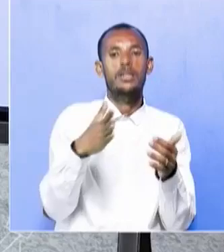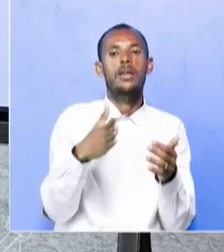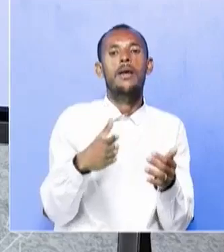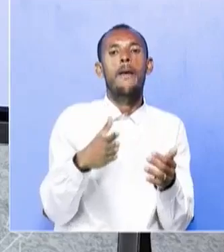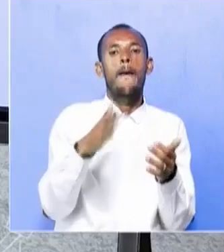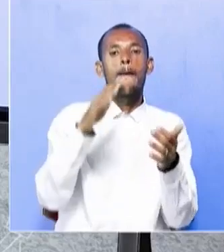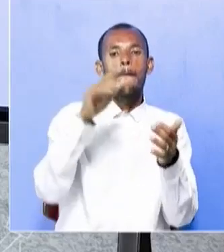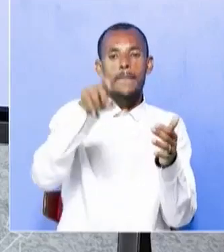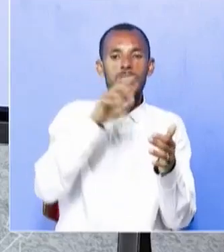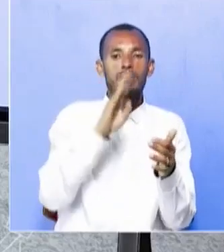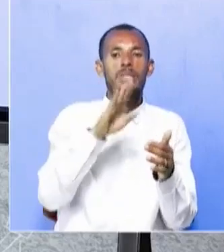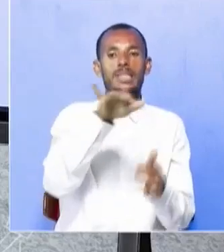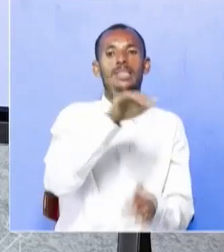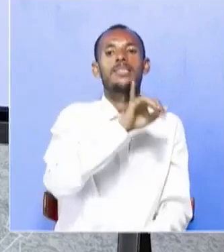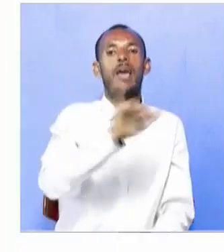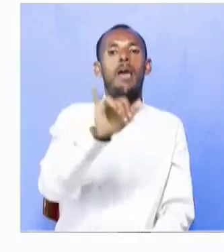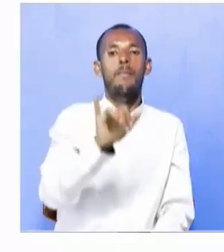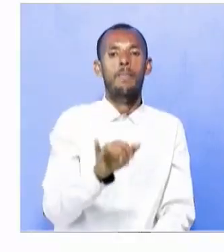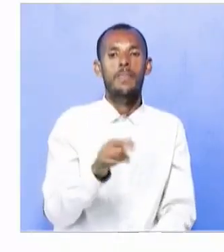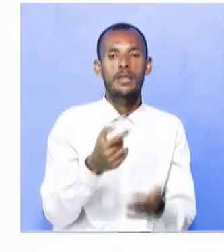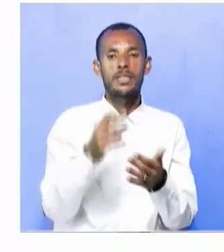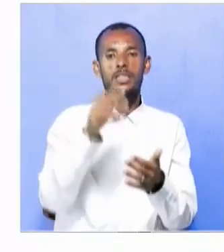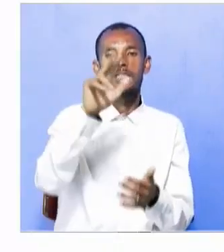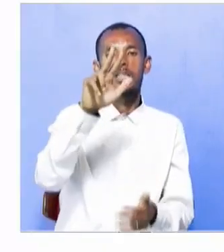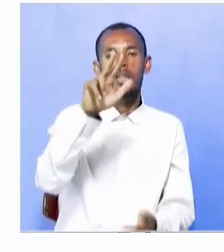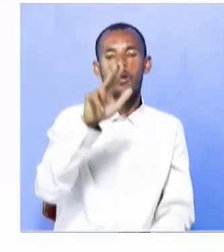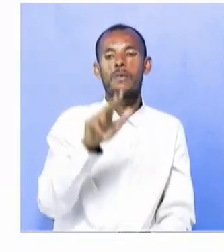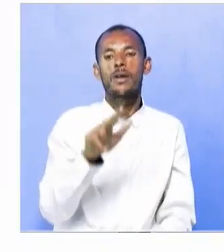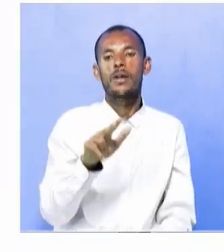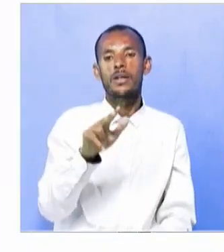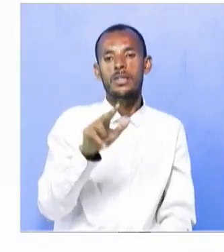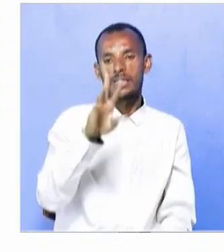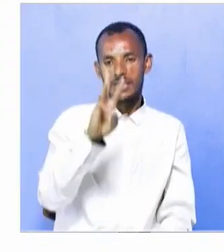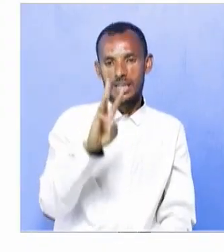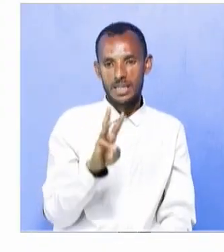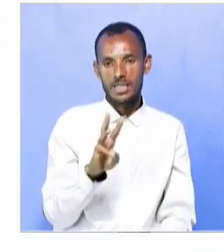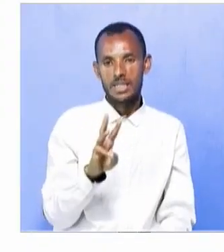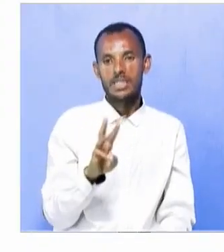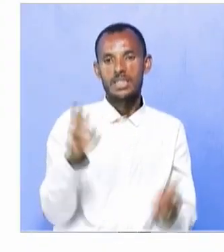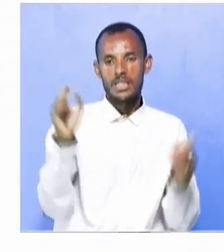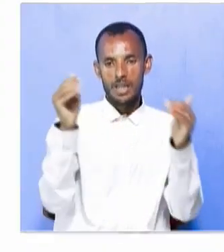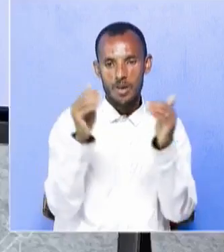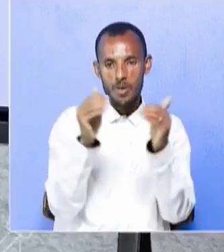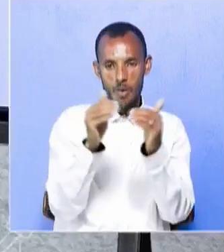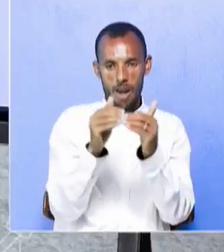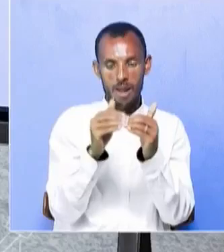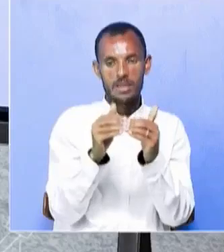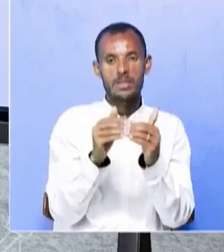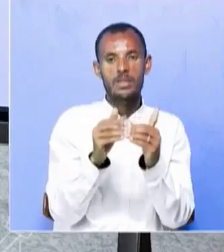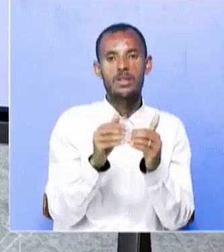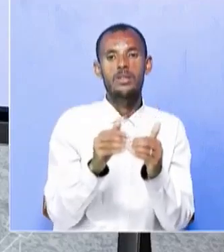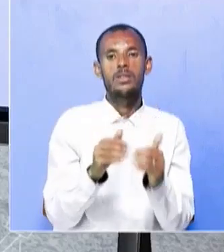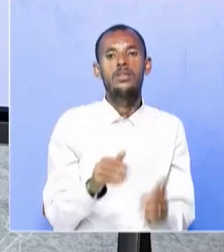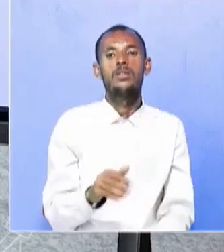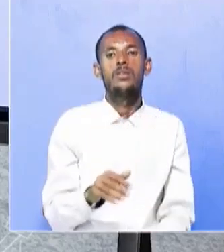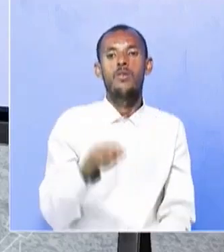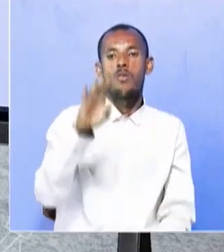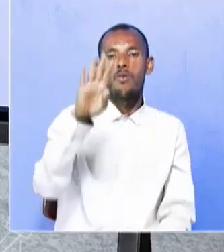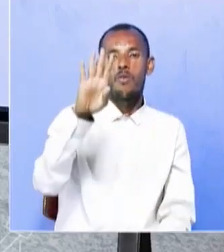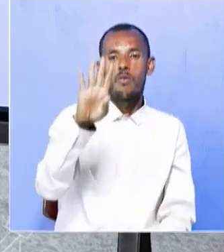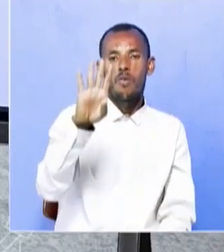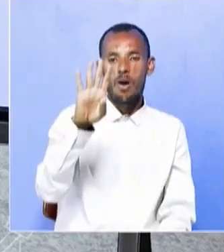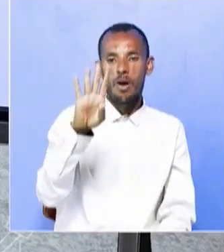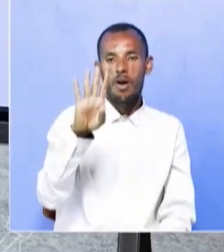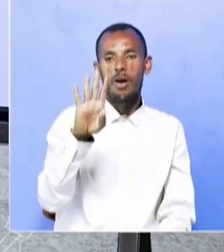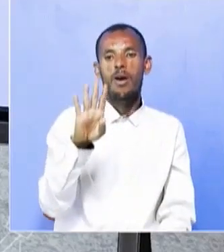must be the same. So the 3 over 6 must be the same as the third